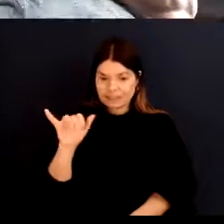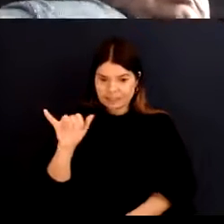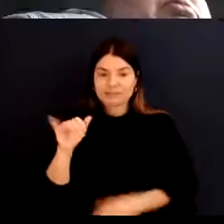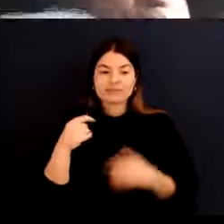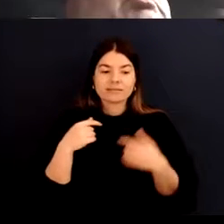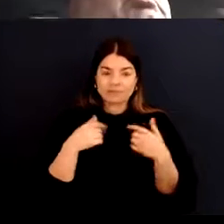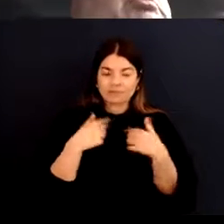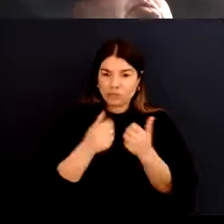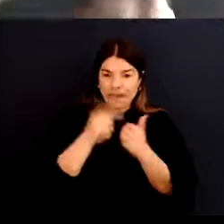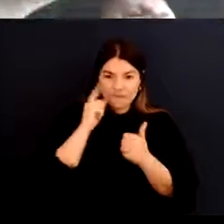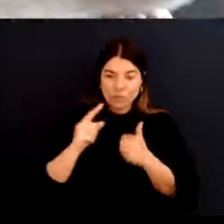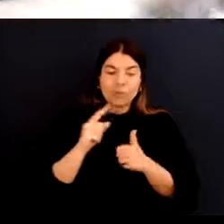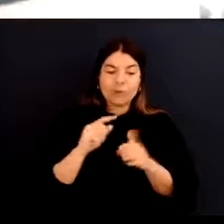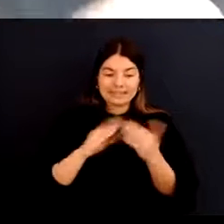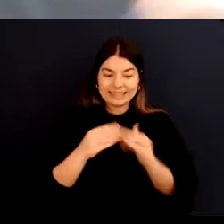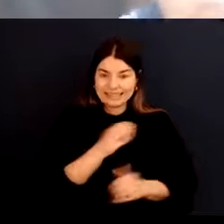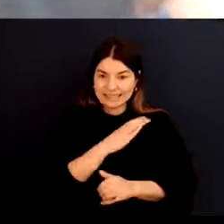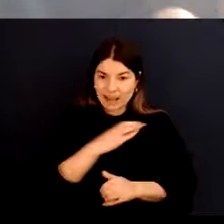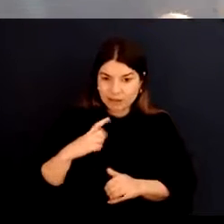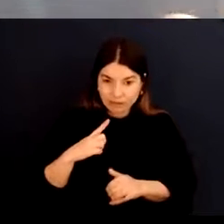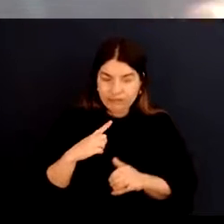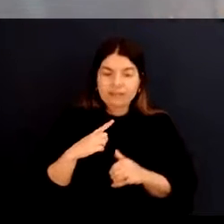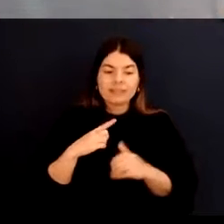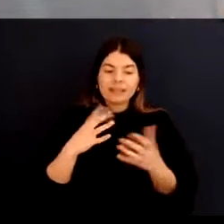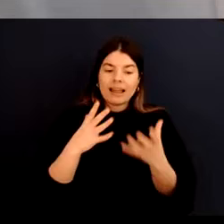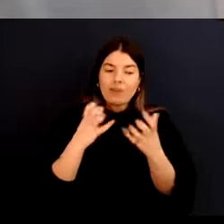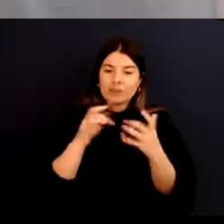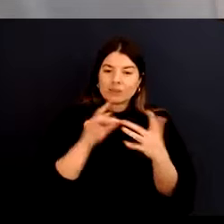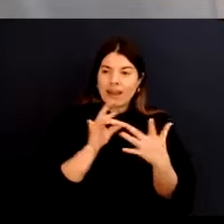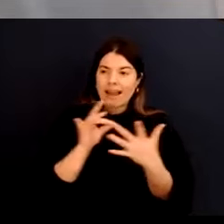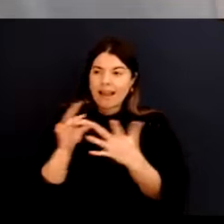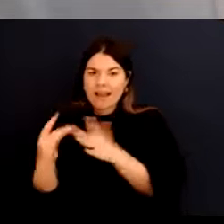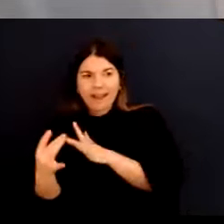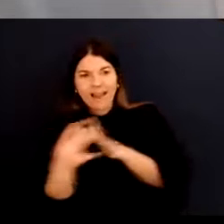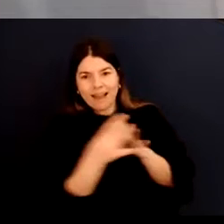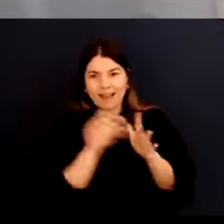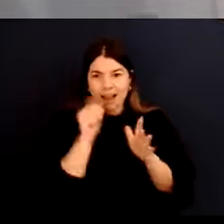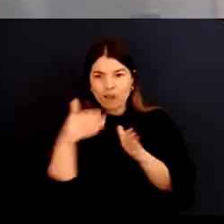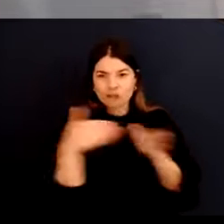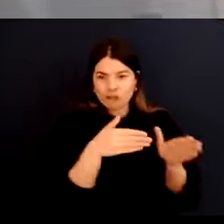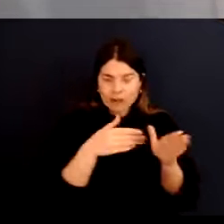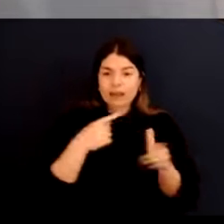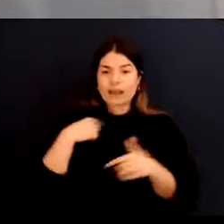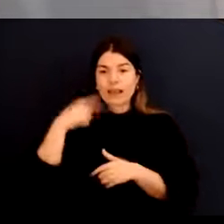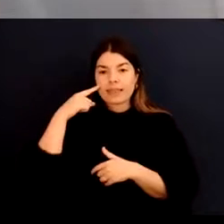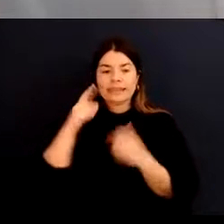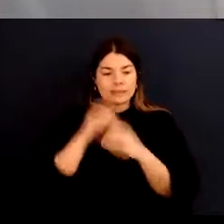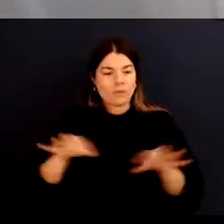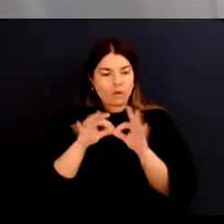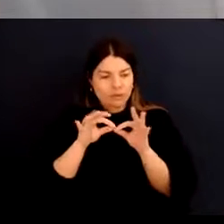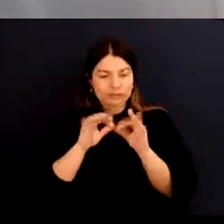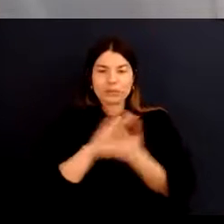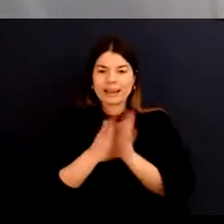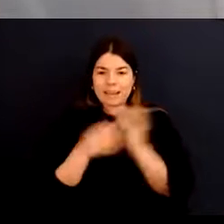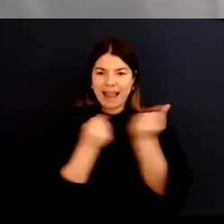I want to take the district in a different direction. And I think it's important to be advocates for the disabled community because they